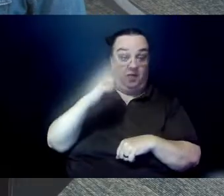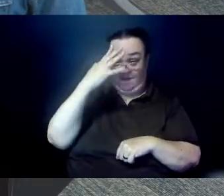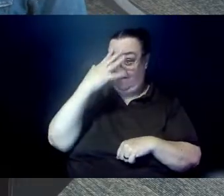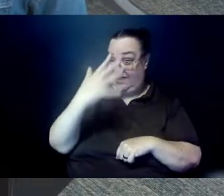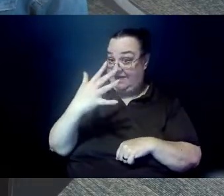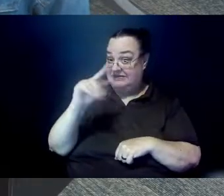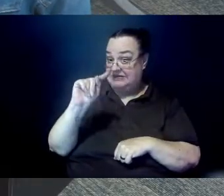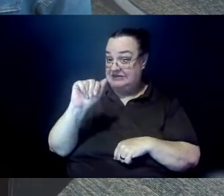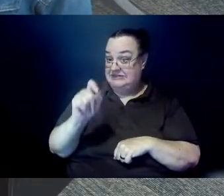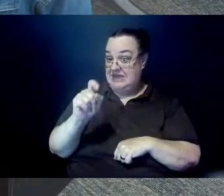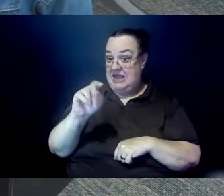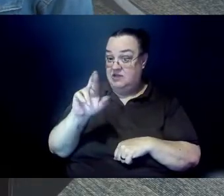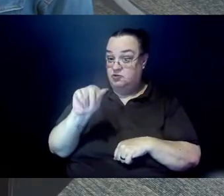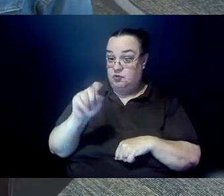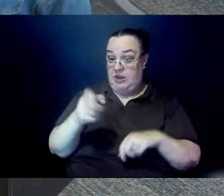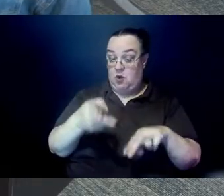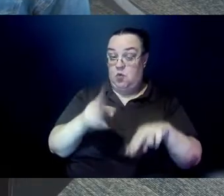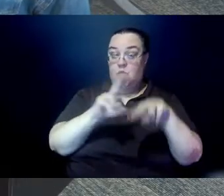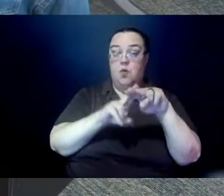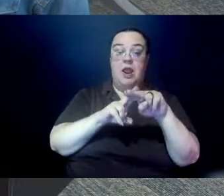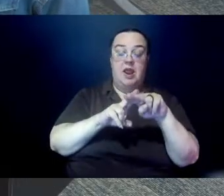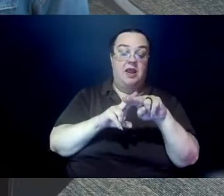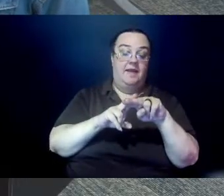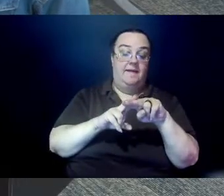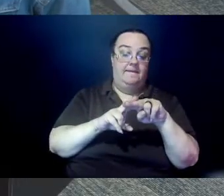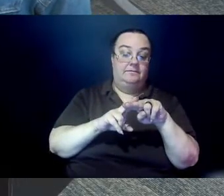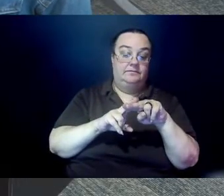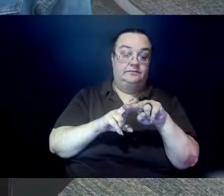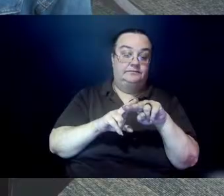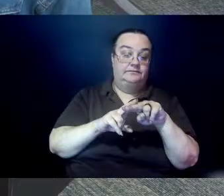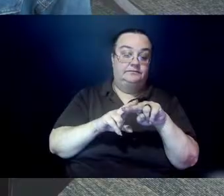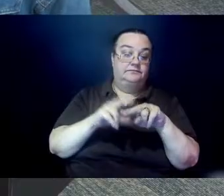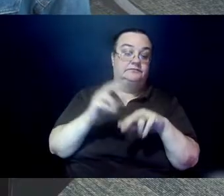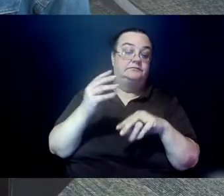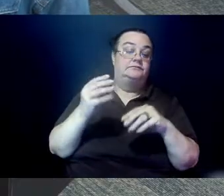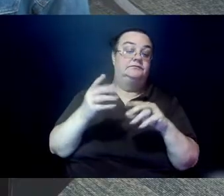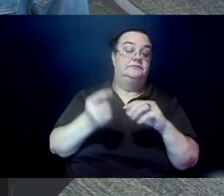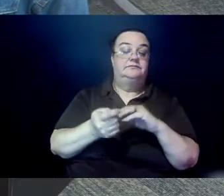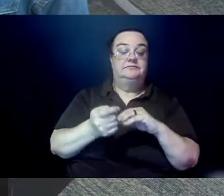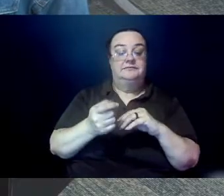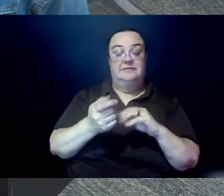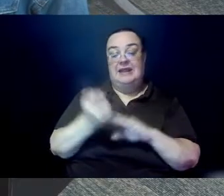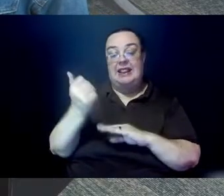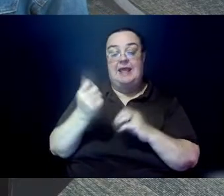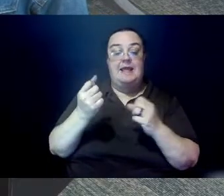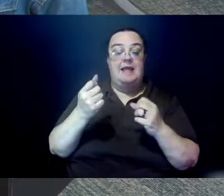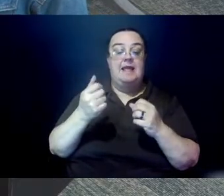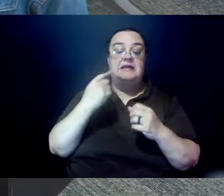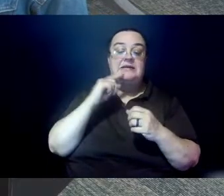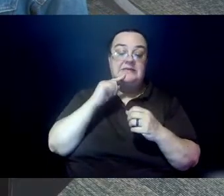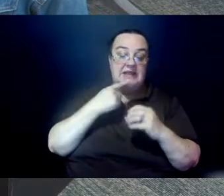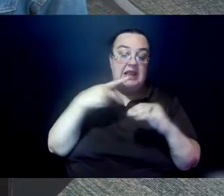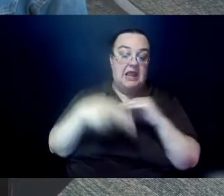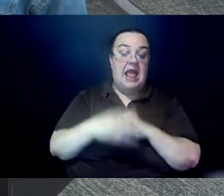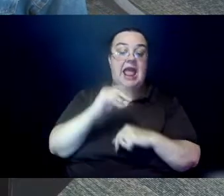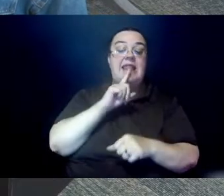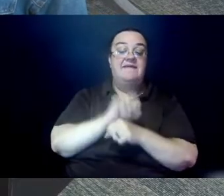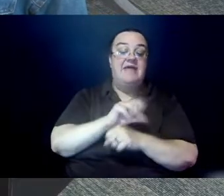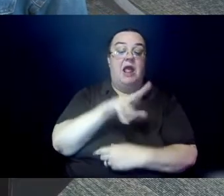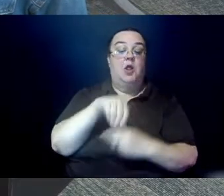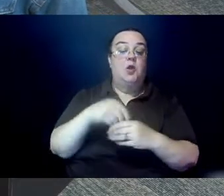rate raise, omitting any substantive cuts, and in fact included new funding